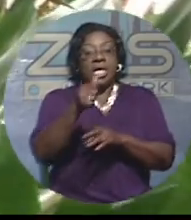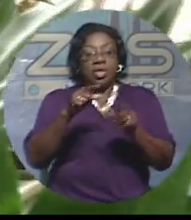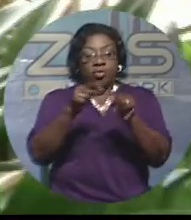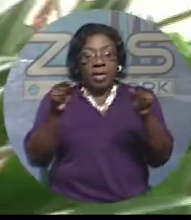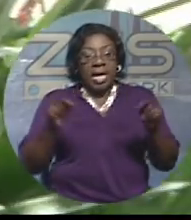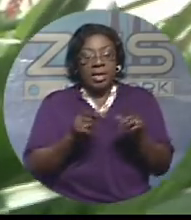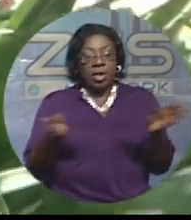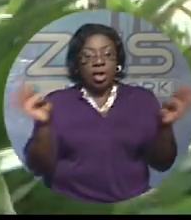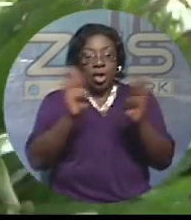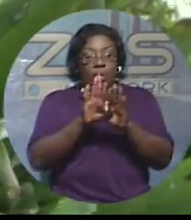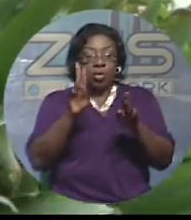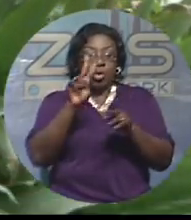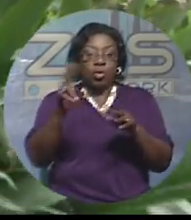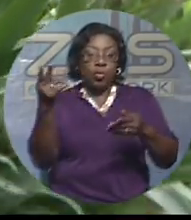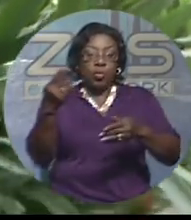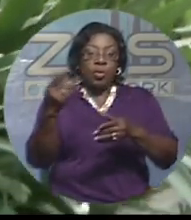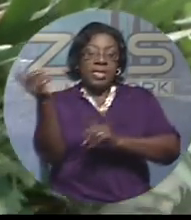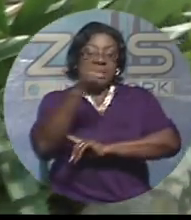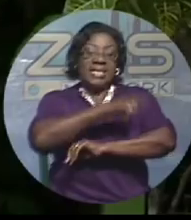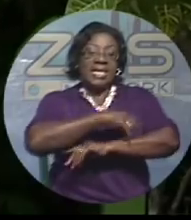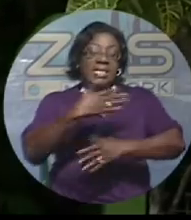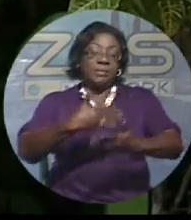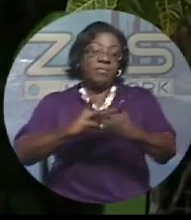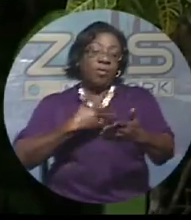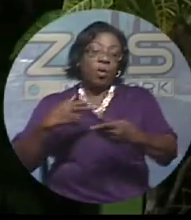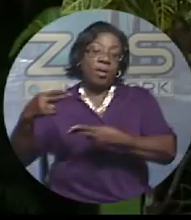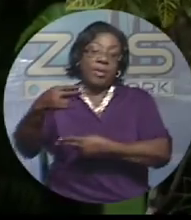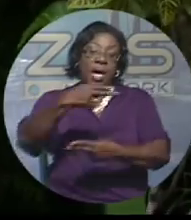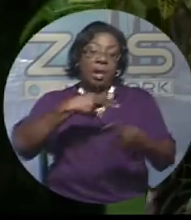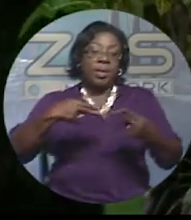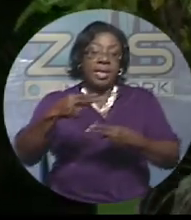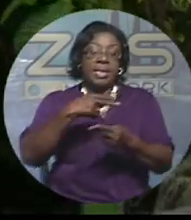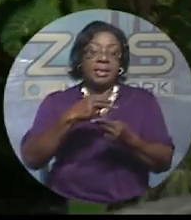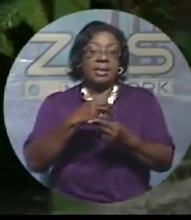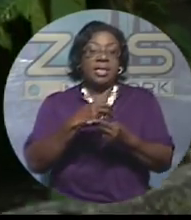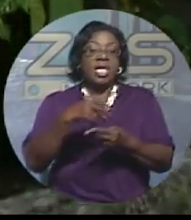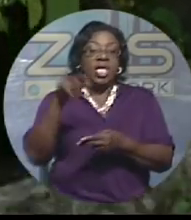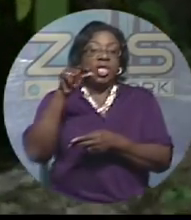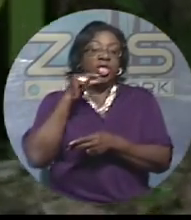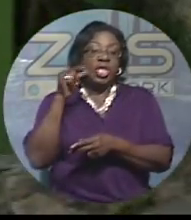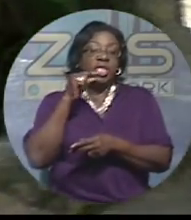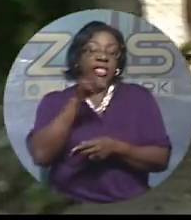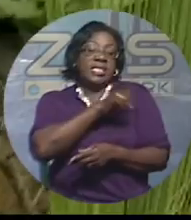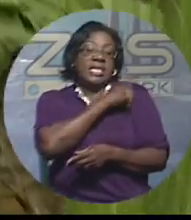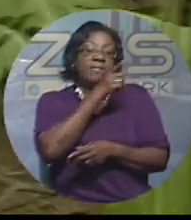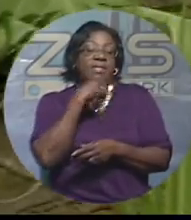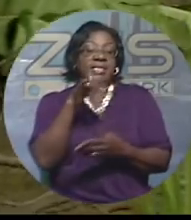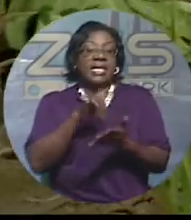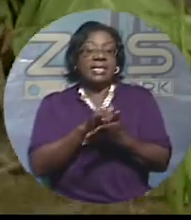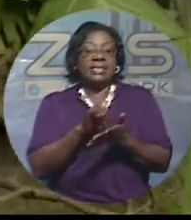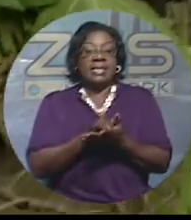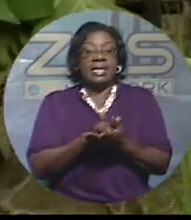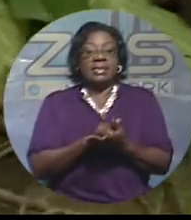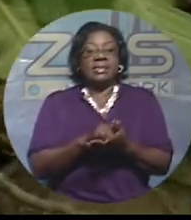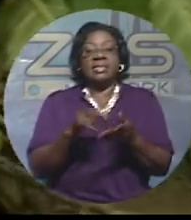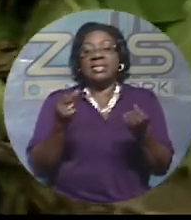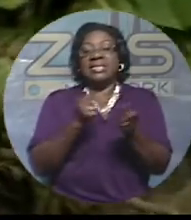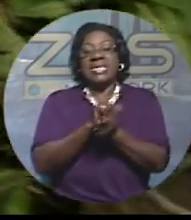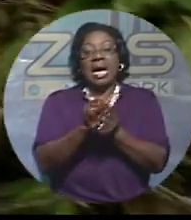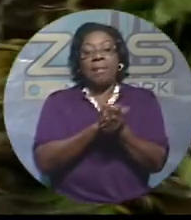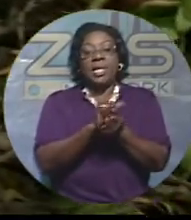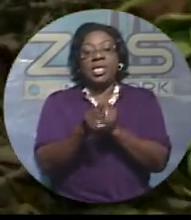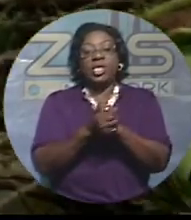closed 2 days before Hurricane Matthew made landfall. Education officer Gigi Davis says the substantial damage